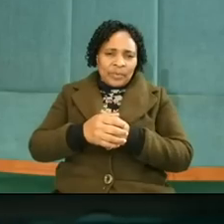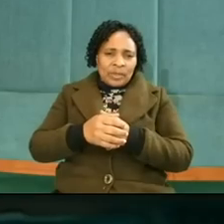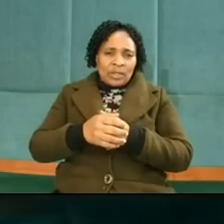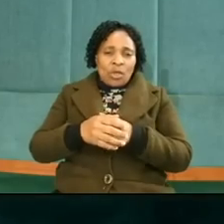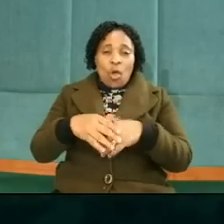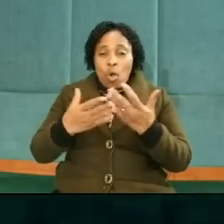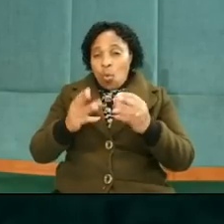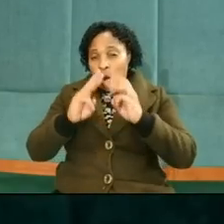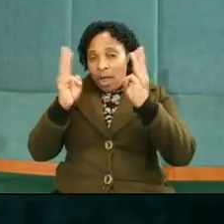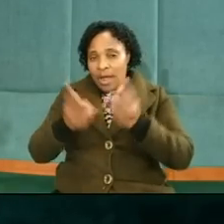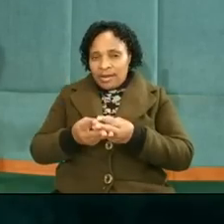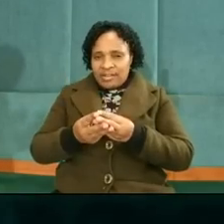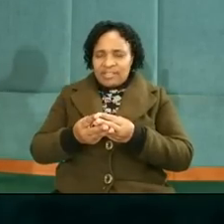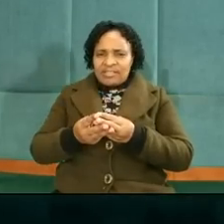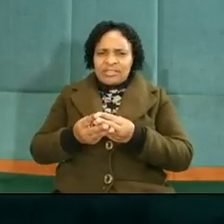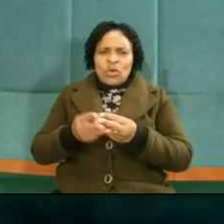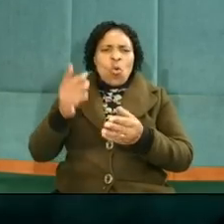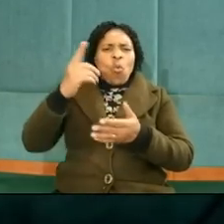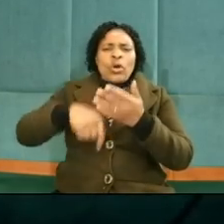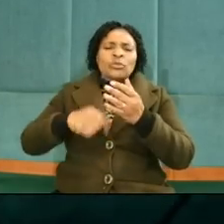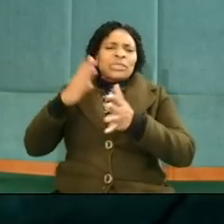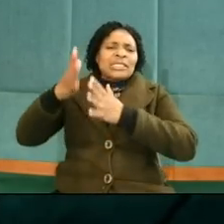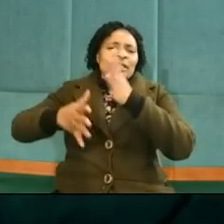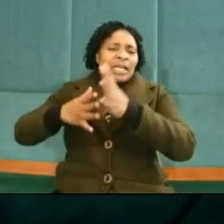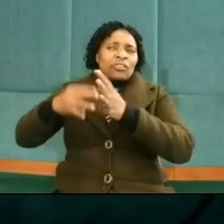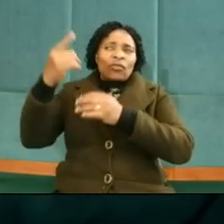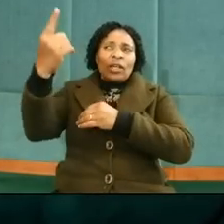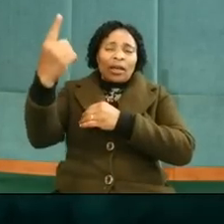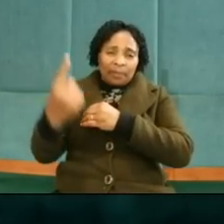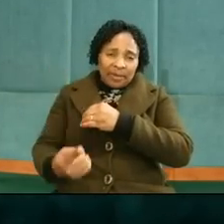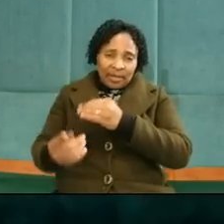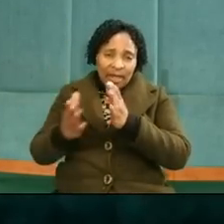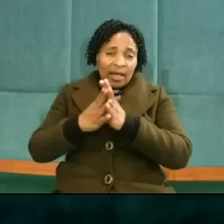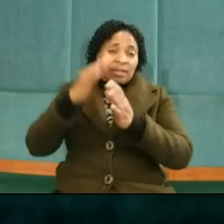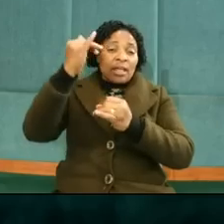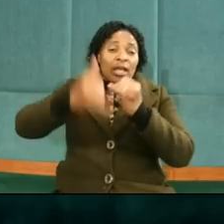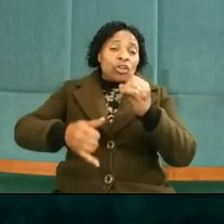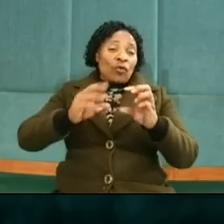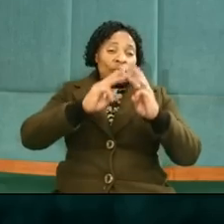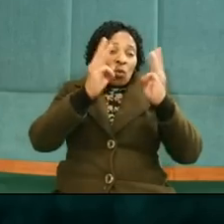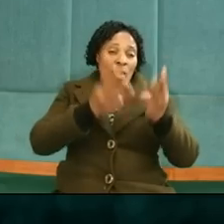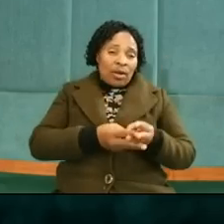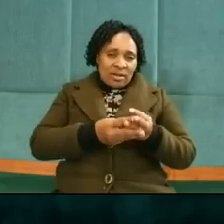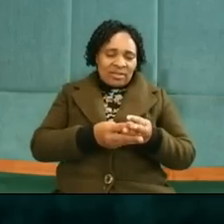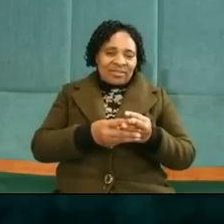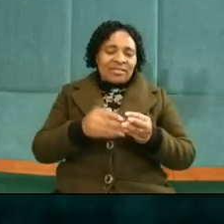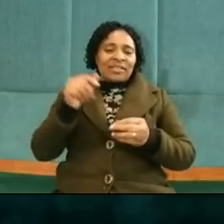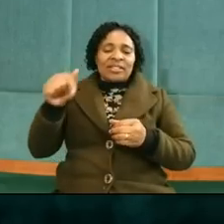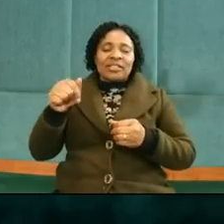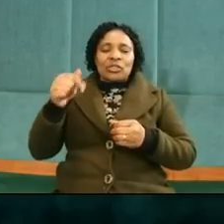Right, that's the last piece we're interested in. What will be the sign of your coming and the end of the world? That's what we